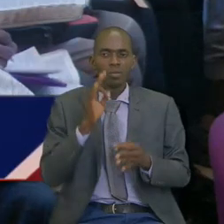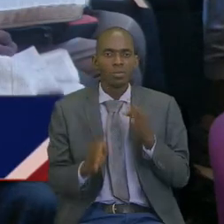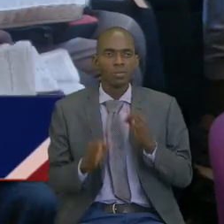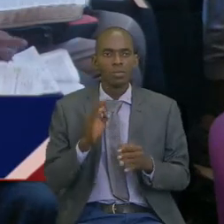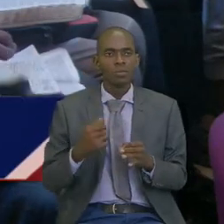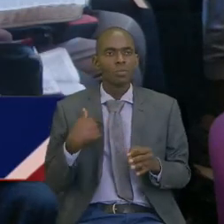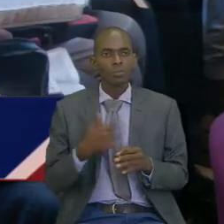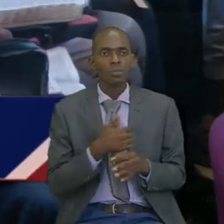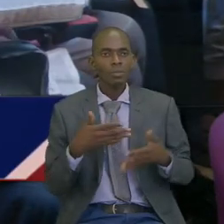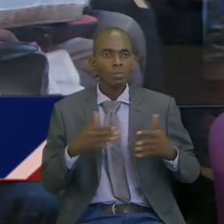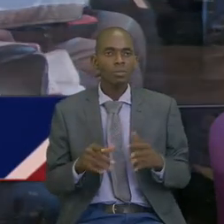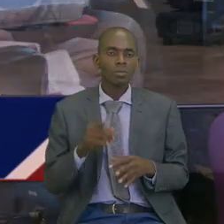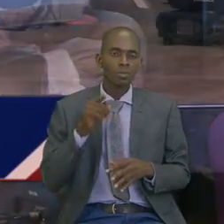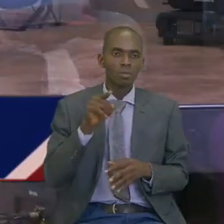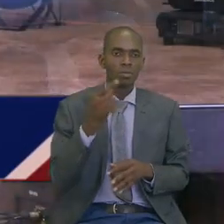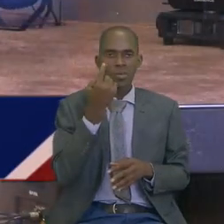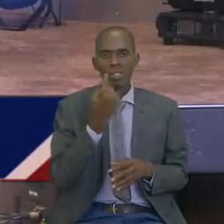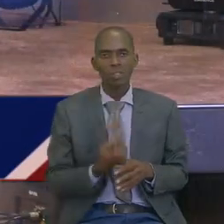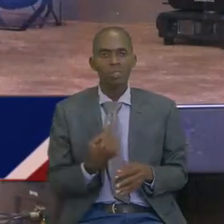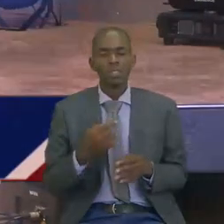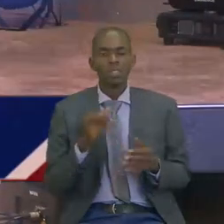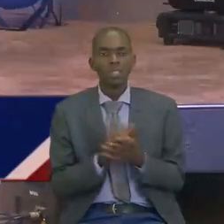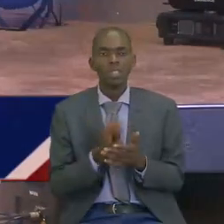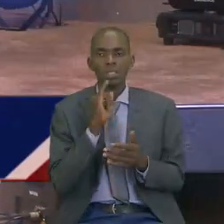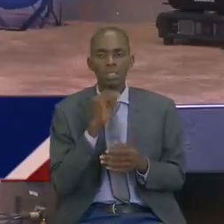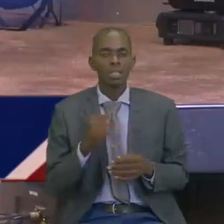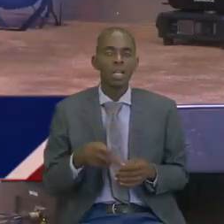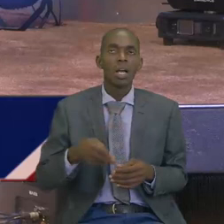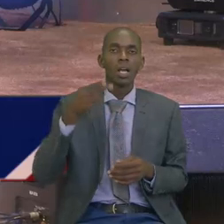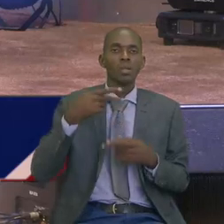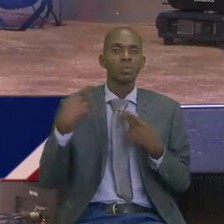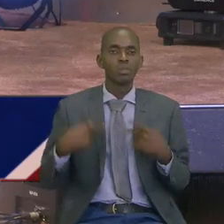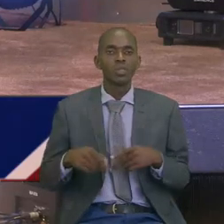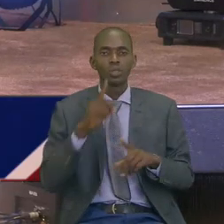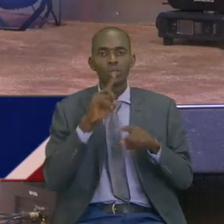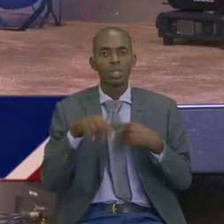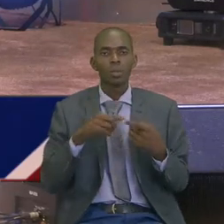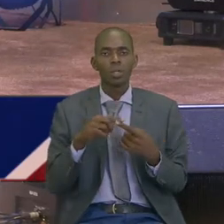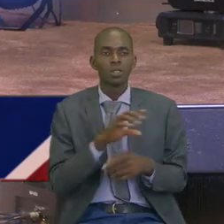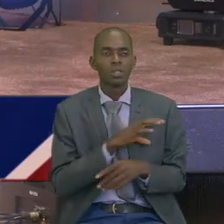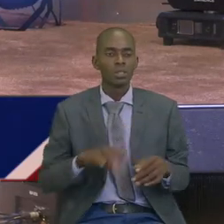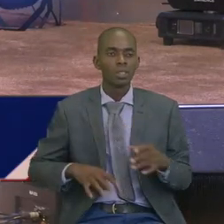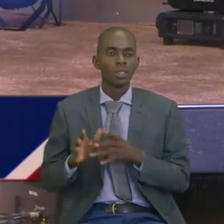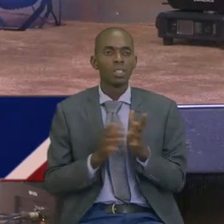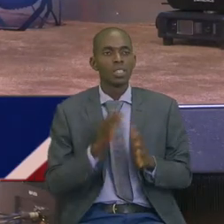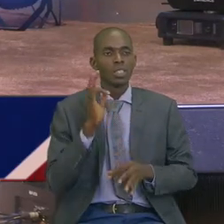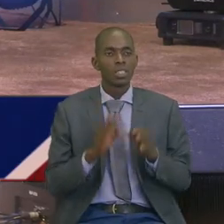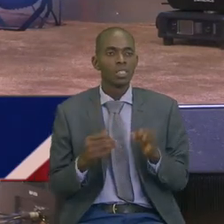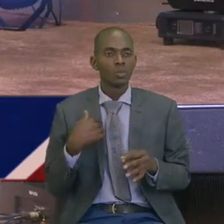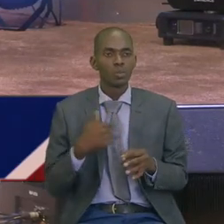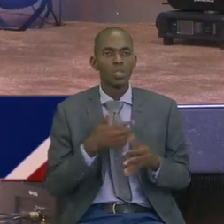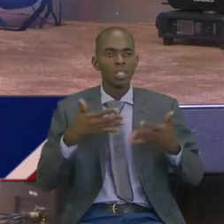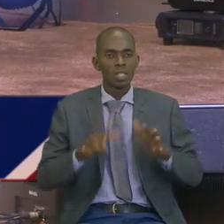if we let him, those, that's the high priest Caiaphas talking about Jesus Christ, if we let him alone, thus it